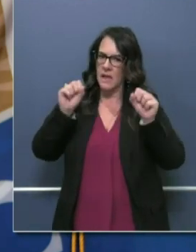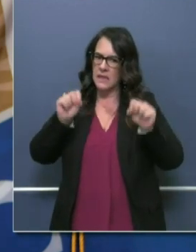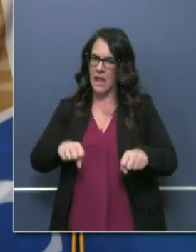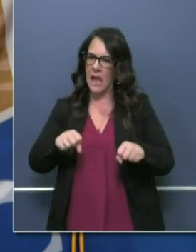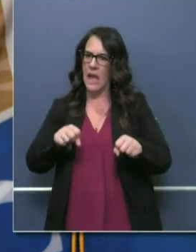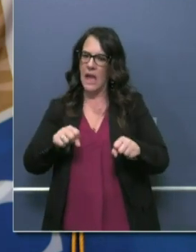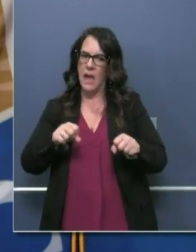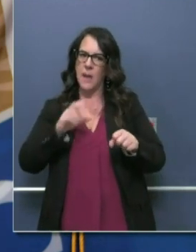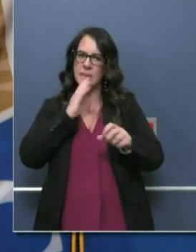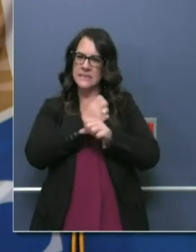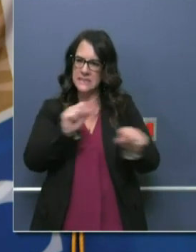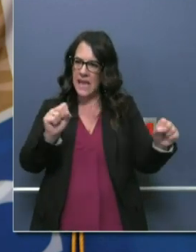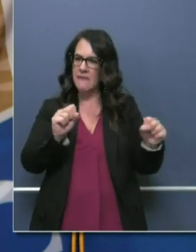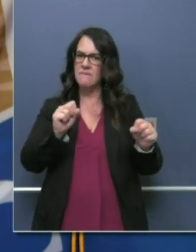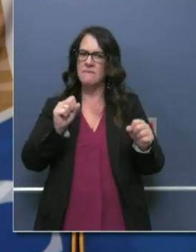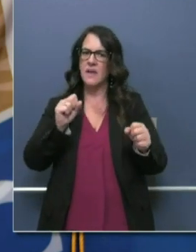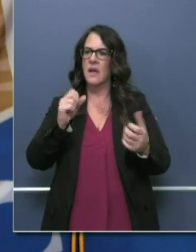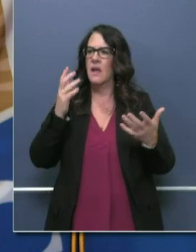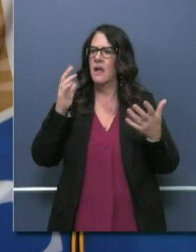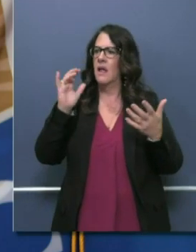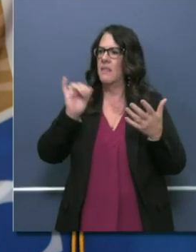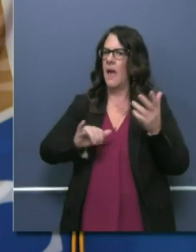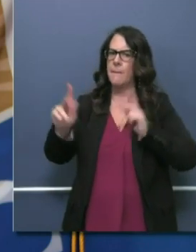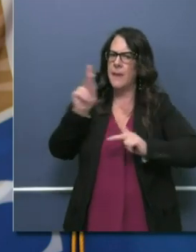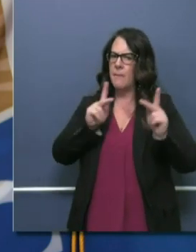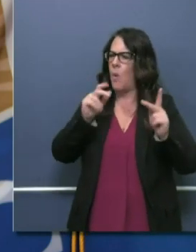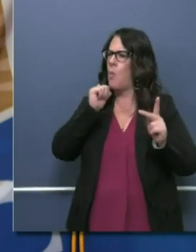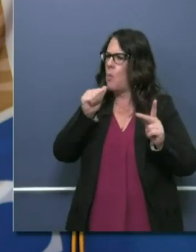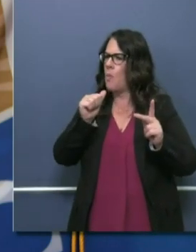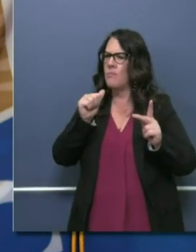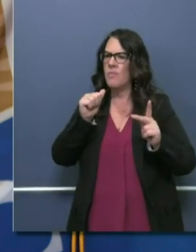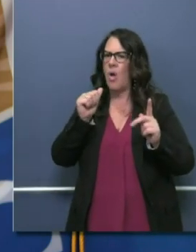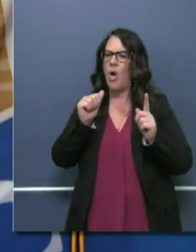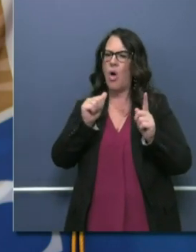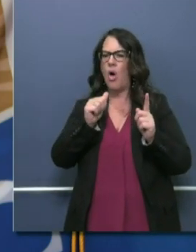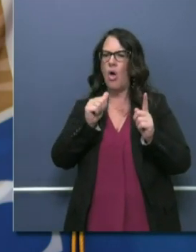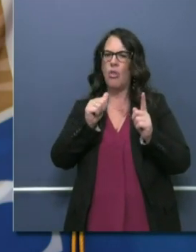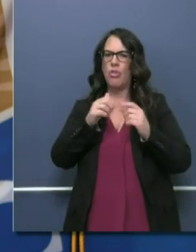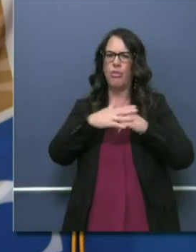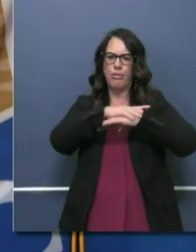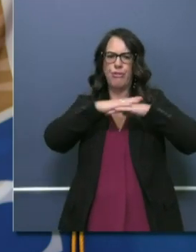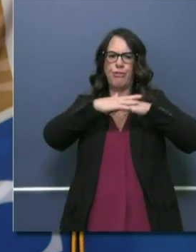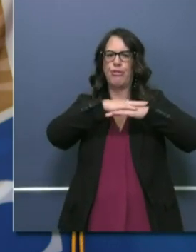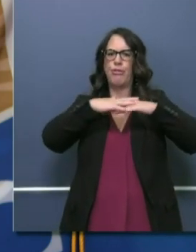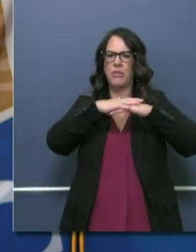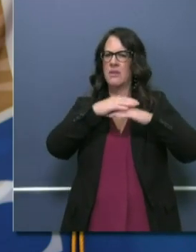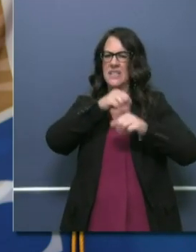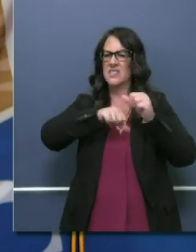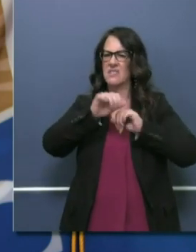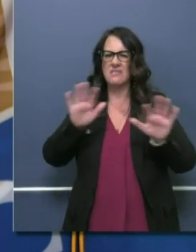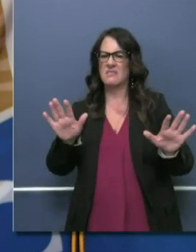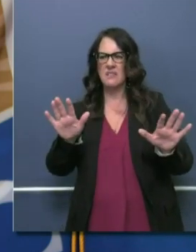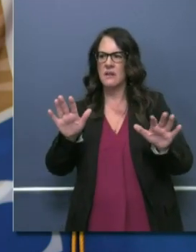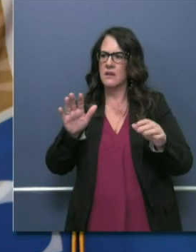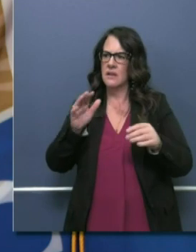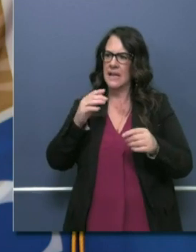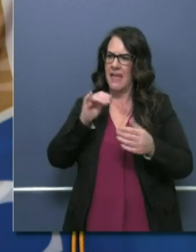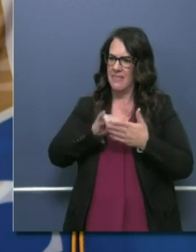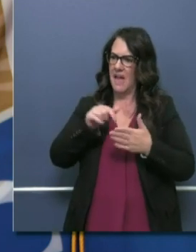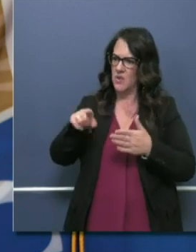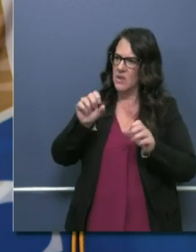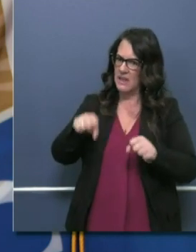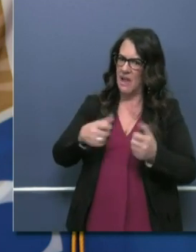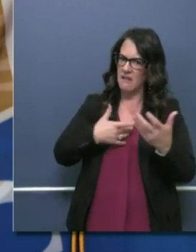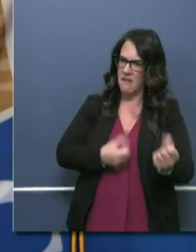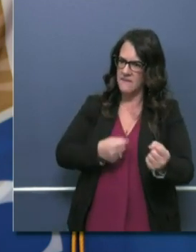decompression that can avoid people mixing and then once again seeing a large increase in the number of positive cases